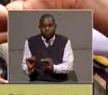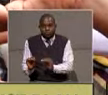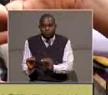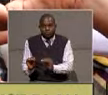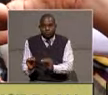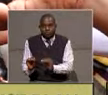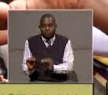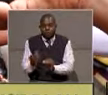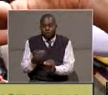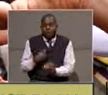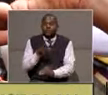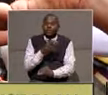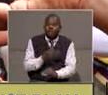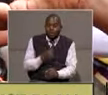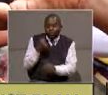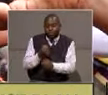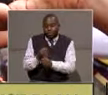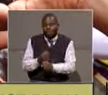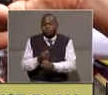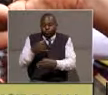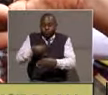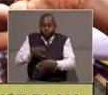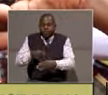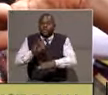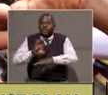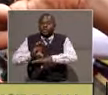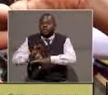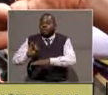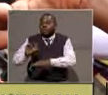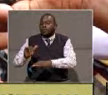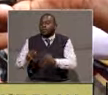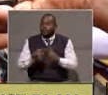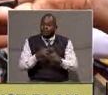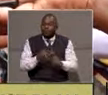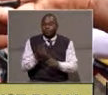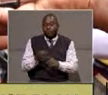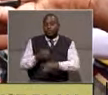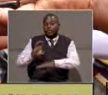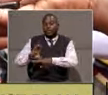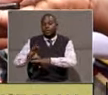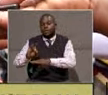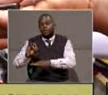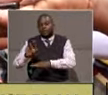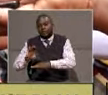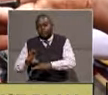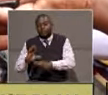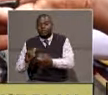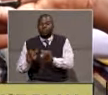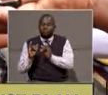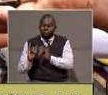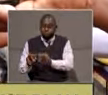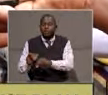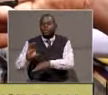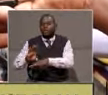has a clinic and works within the DRC. He tested positive, but from the DRC, and that is where he is in the